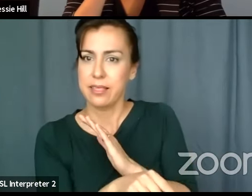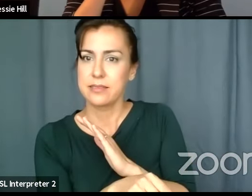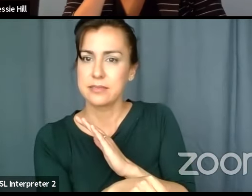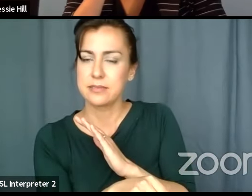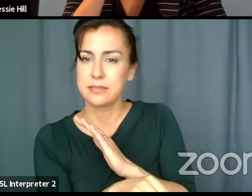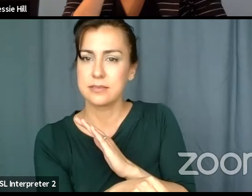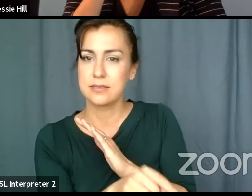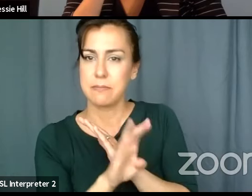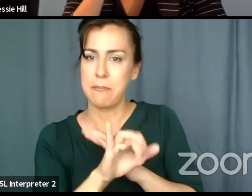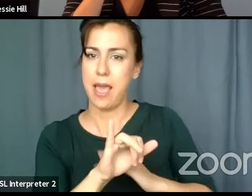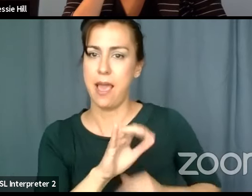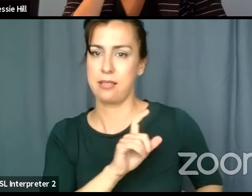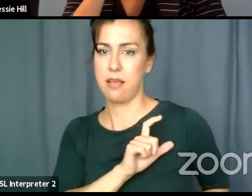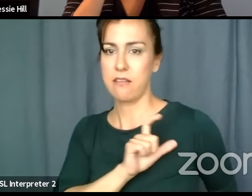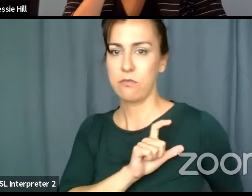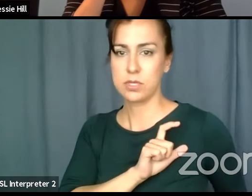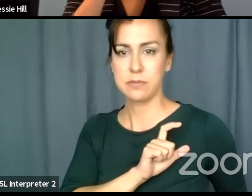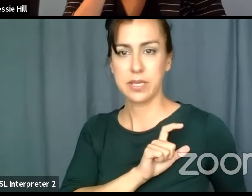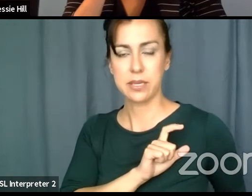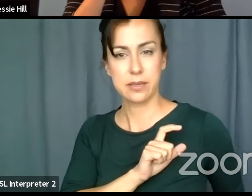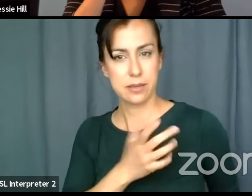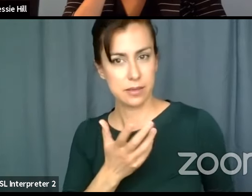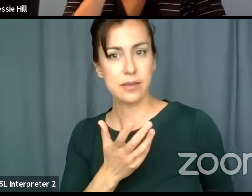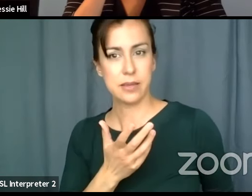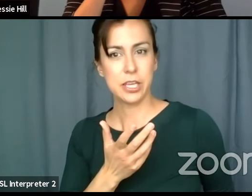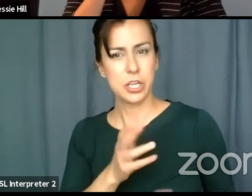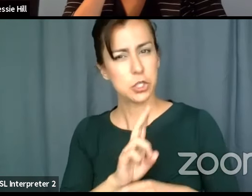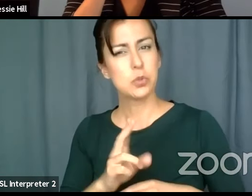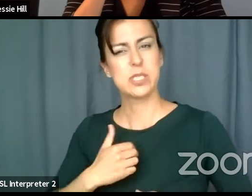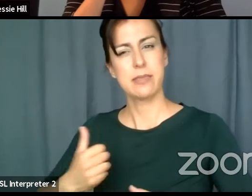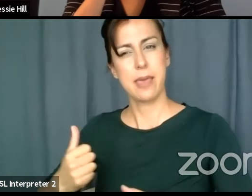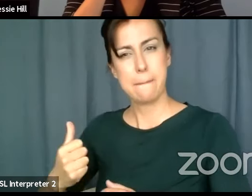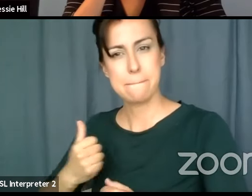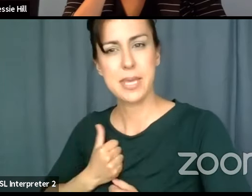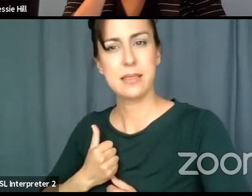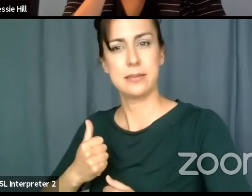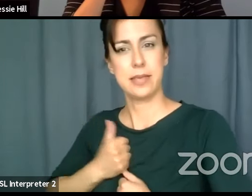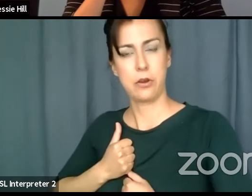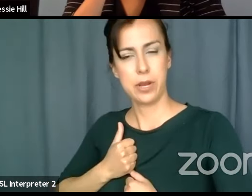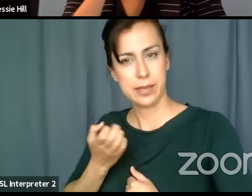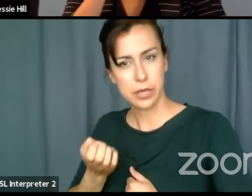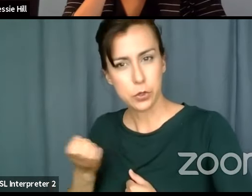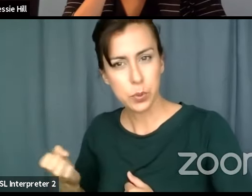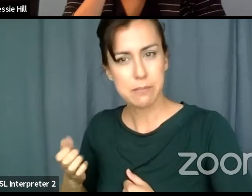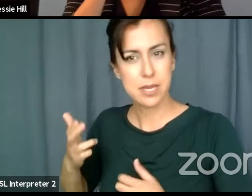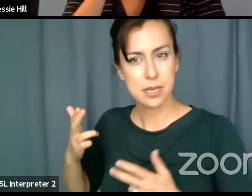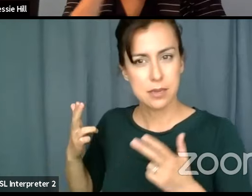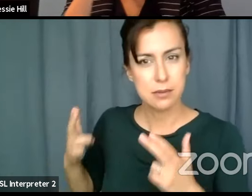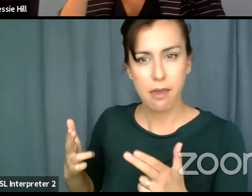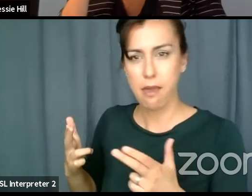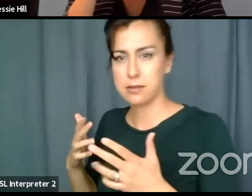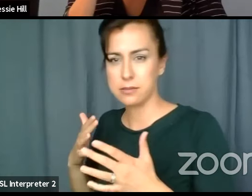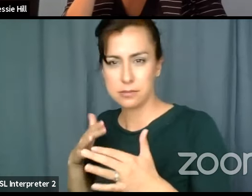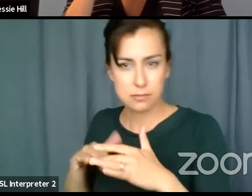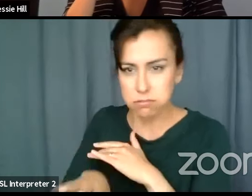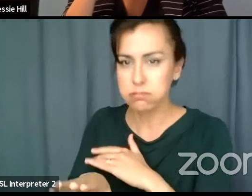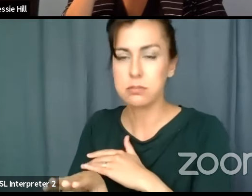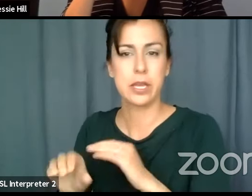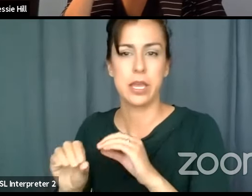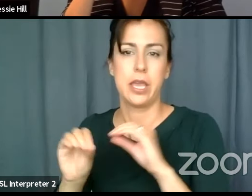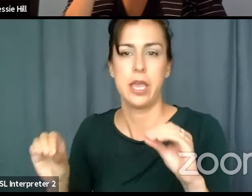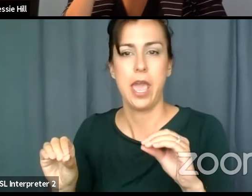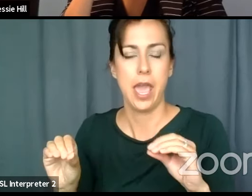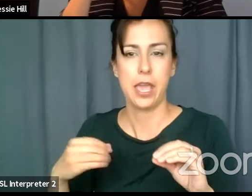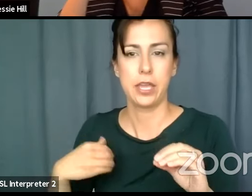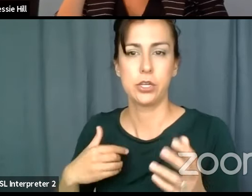by law enforcement using this military grade equipment and no-knock warrants. So